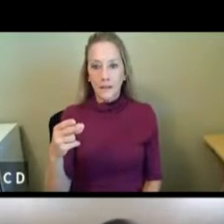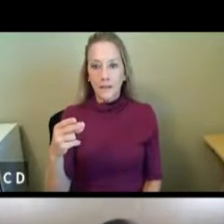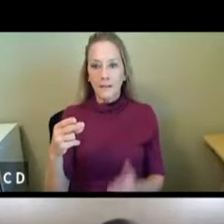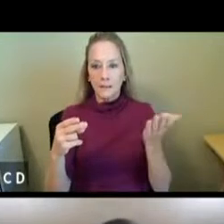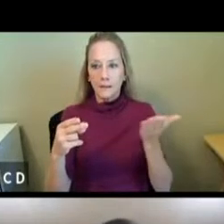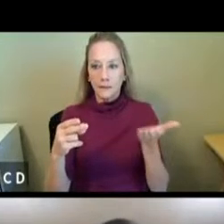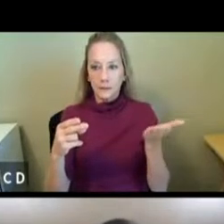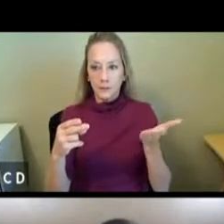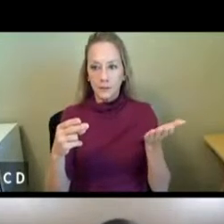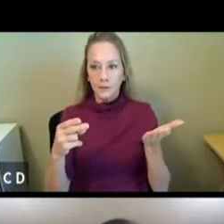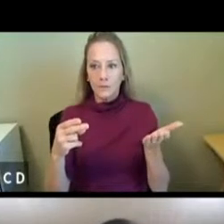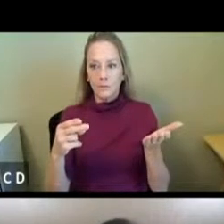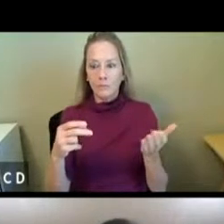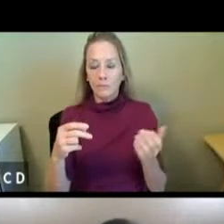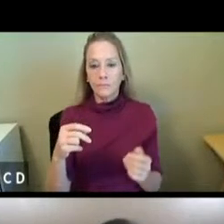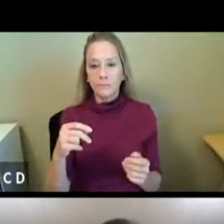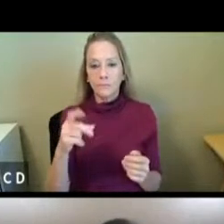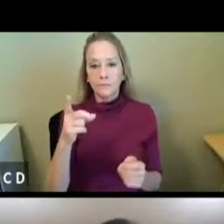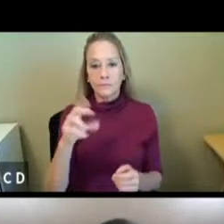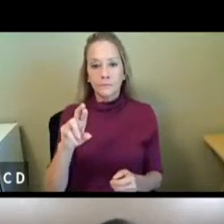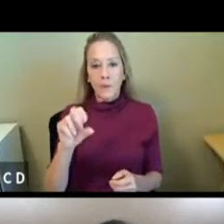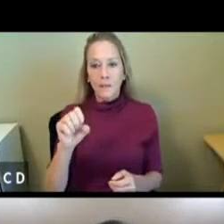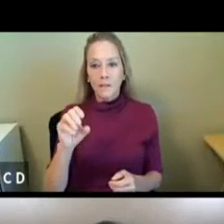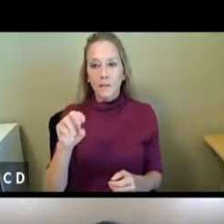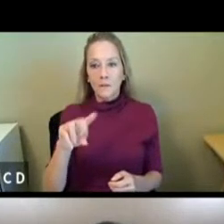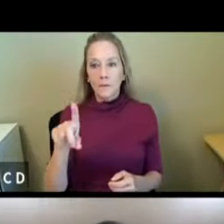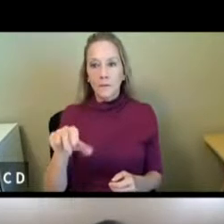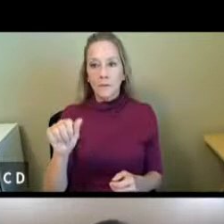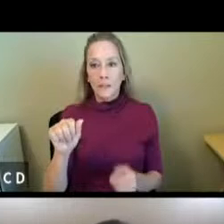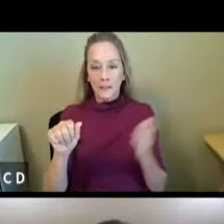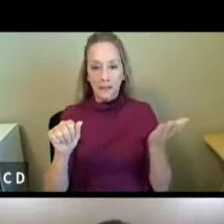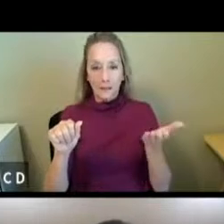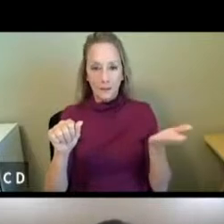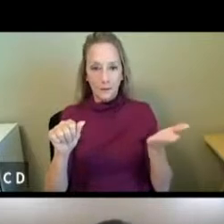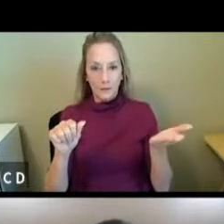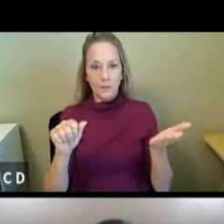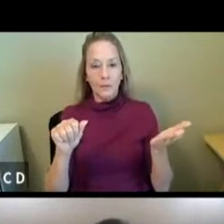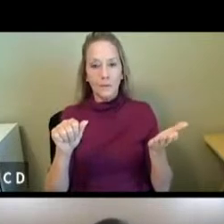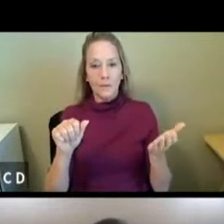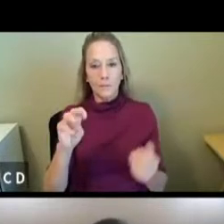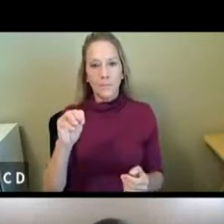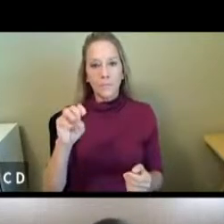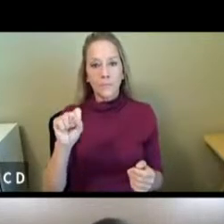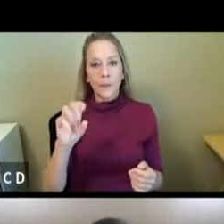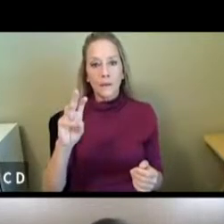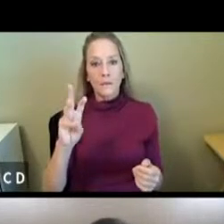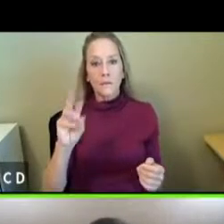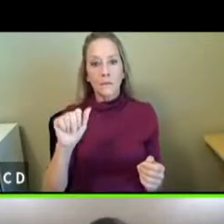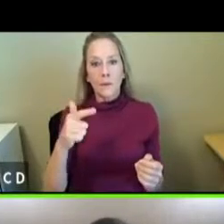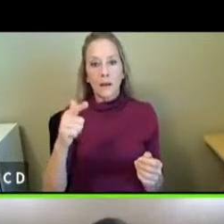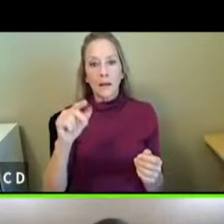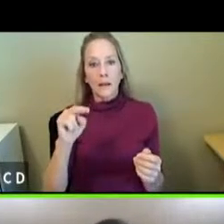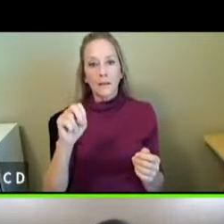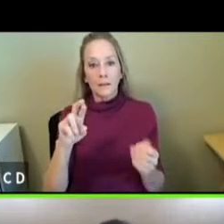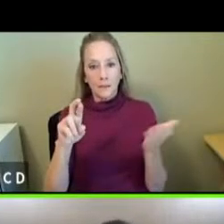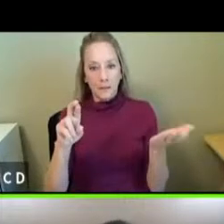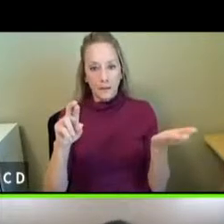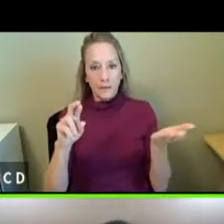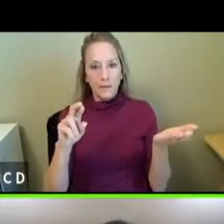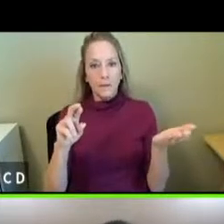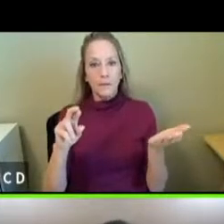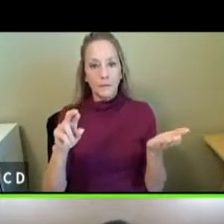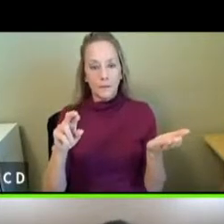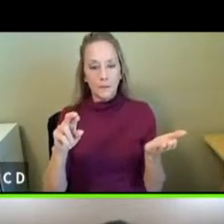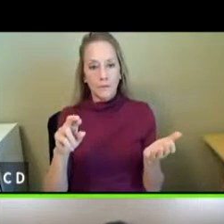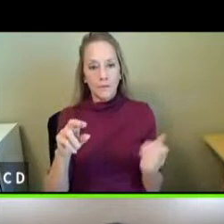Here. Dr. Sousa, Here. Ms. Wagner, Present.